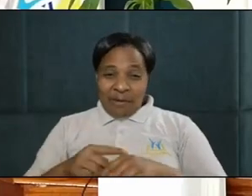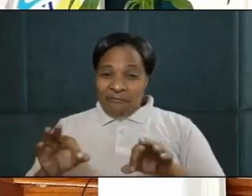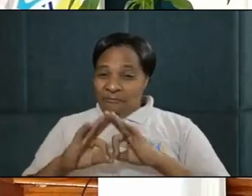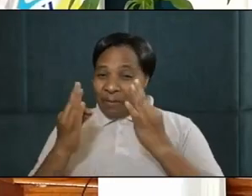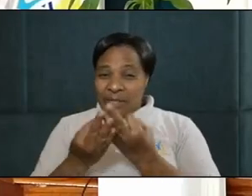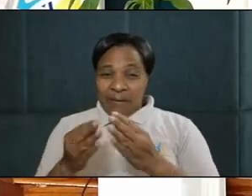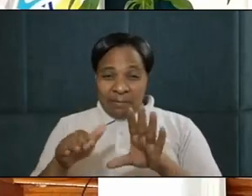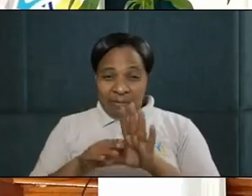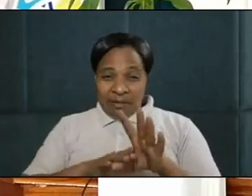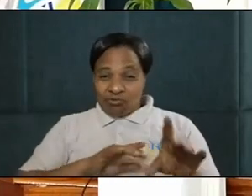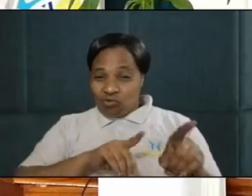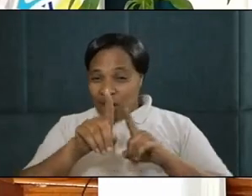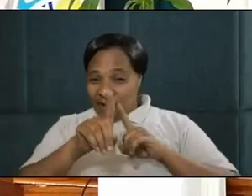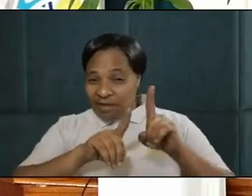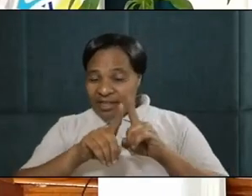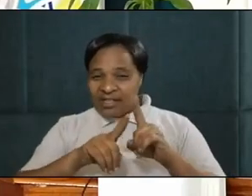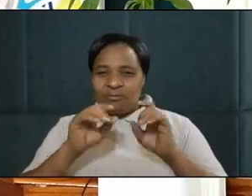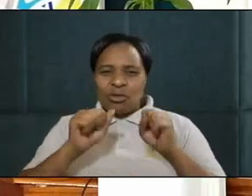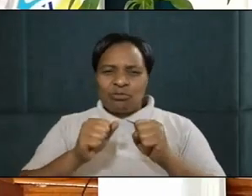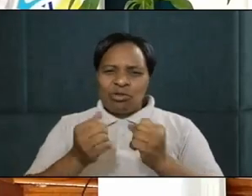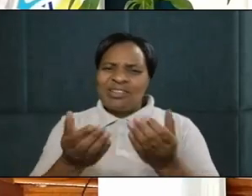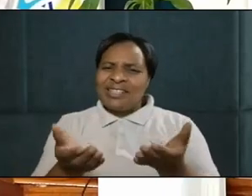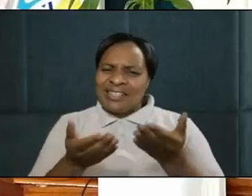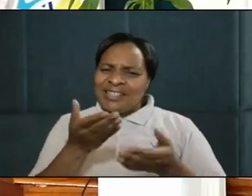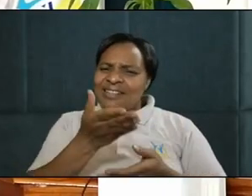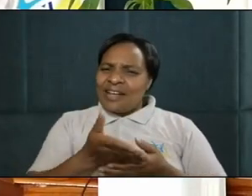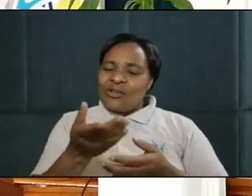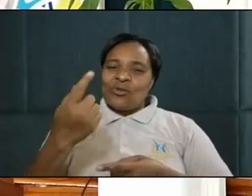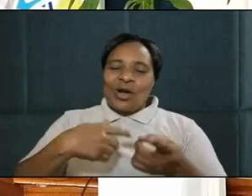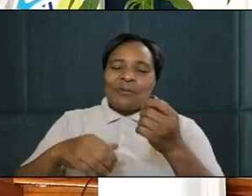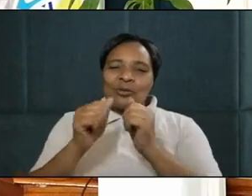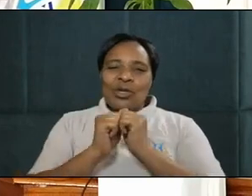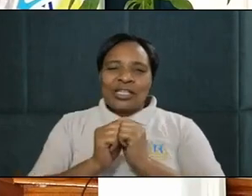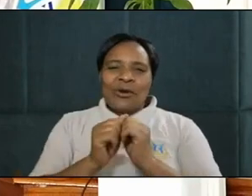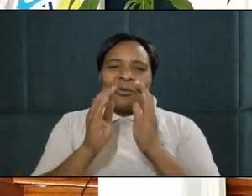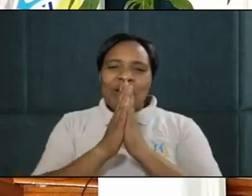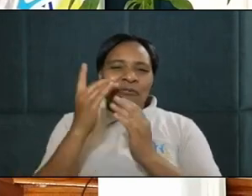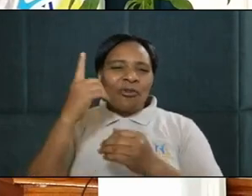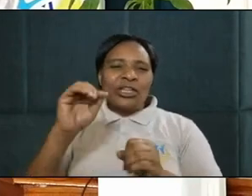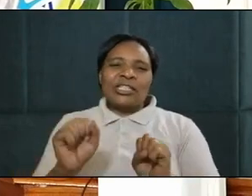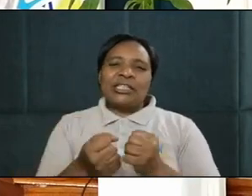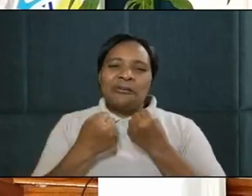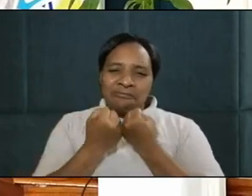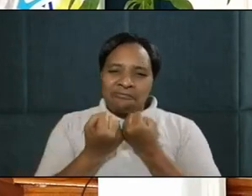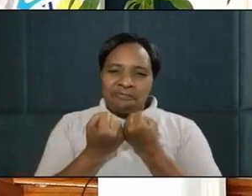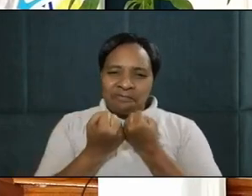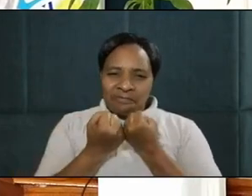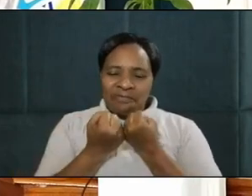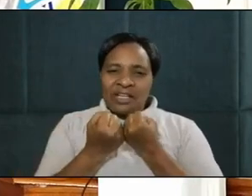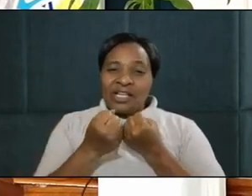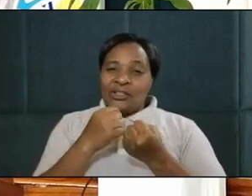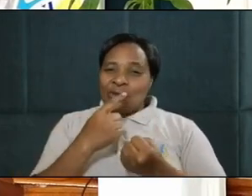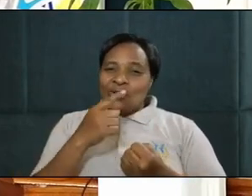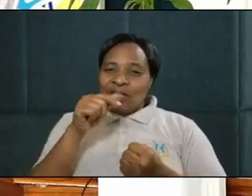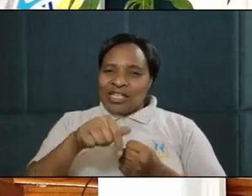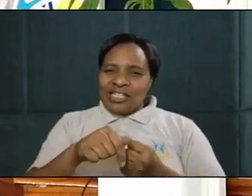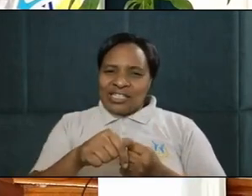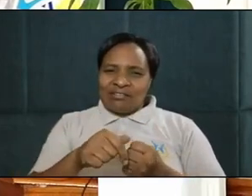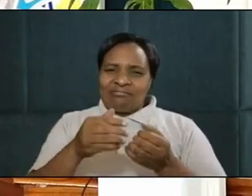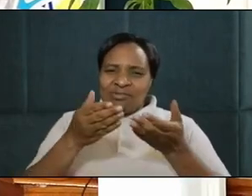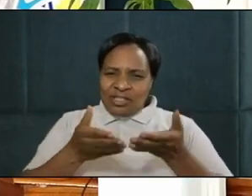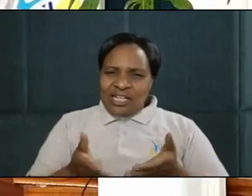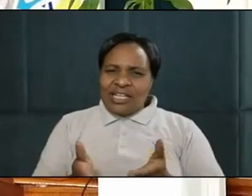on a journey, there's need to come together and pray for their safety. Very well. So he leaves Tyre and sails